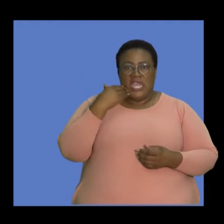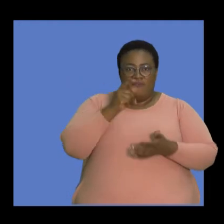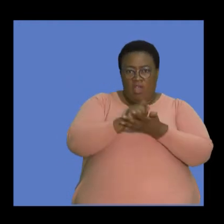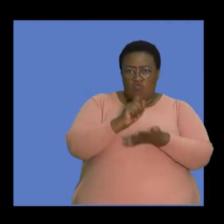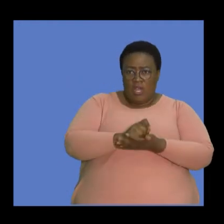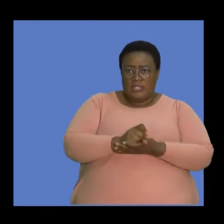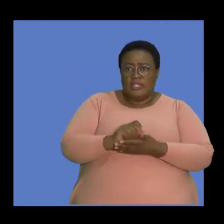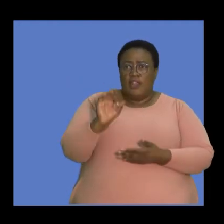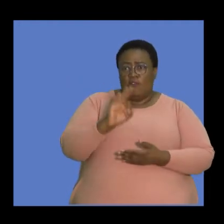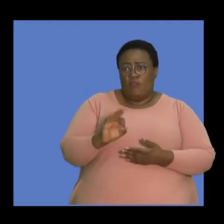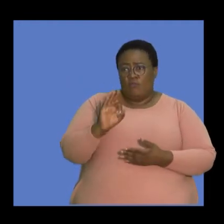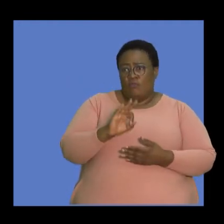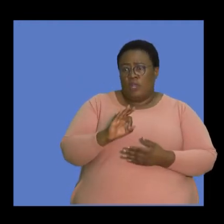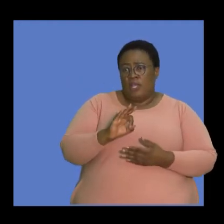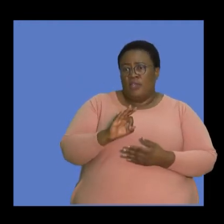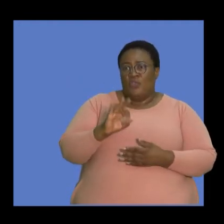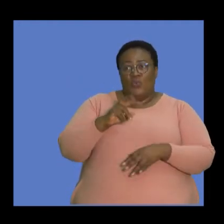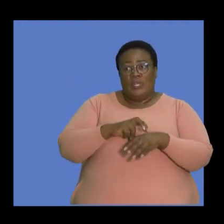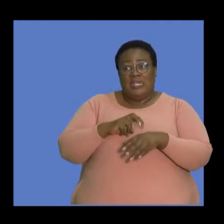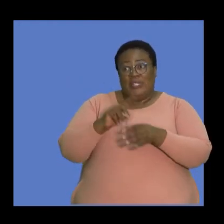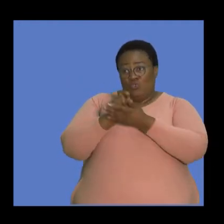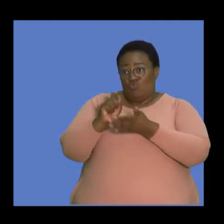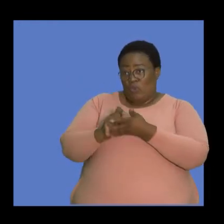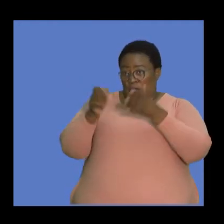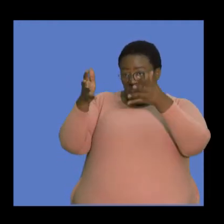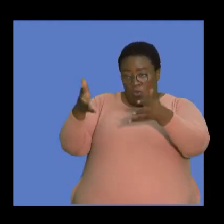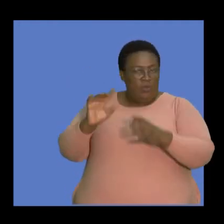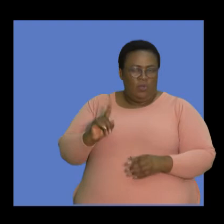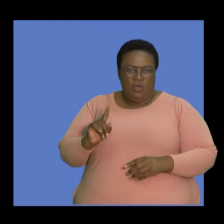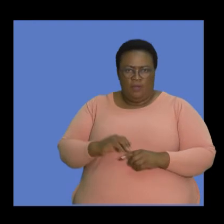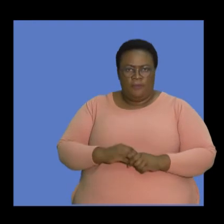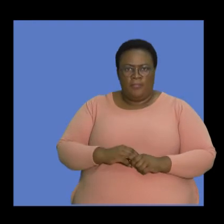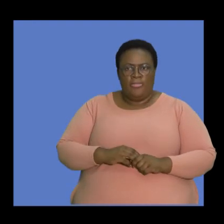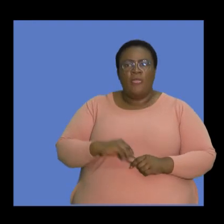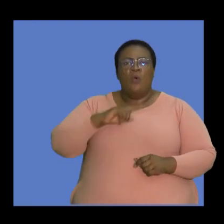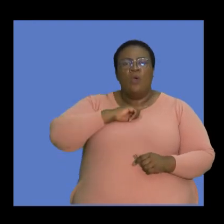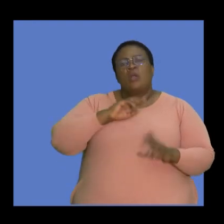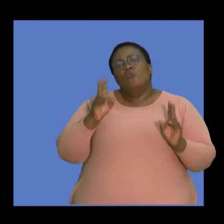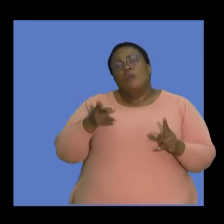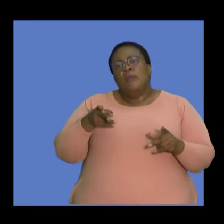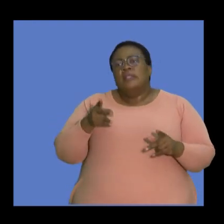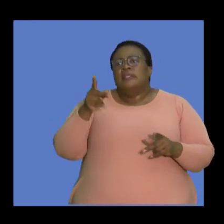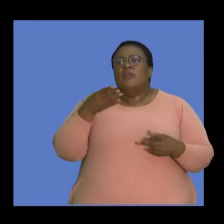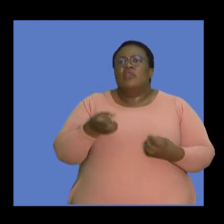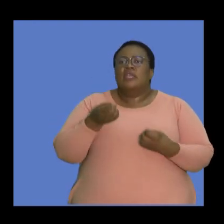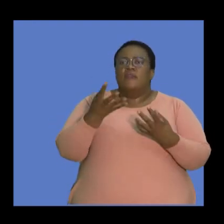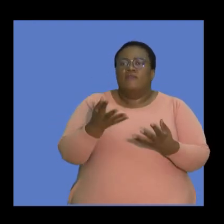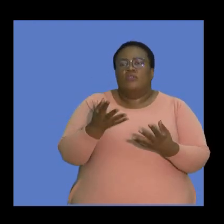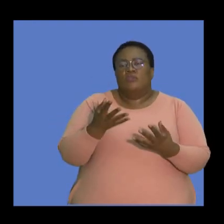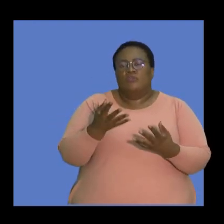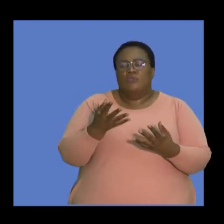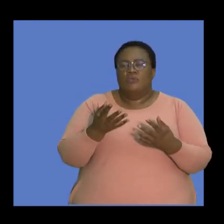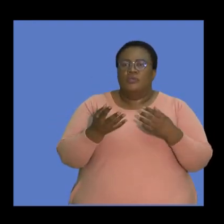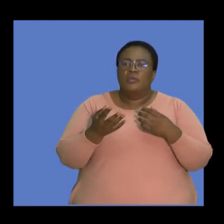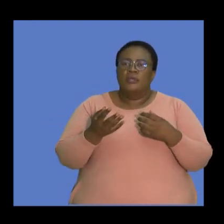what exactly does this mean. If I write it in terms of a formula, you don't necessarily need to write it as this formula because you